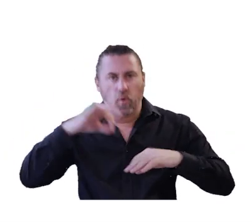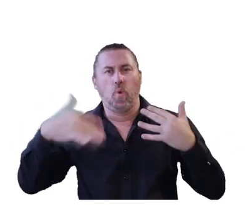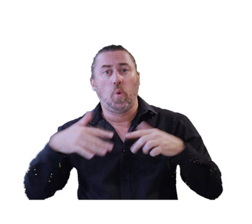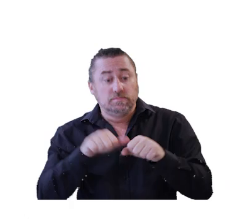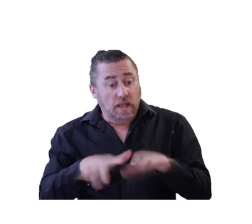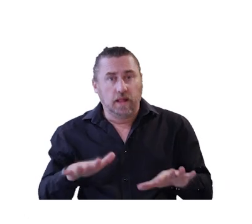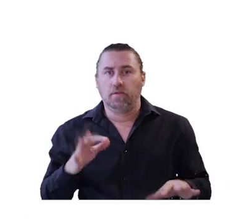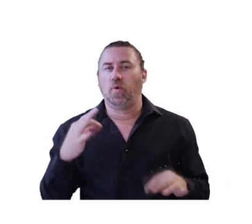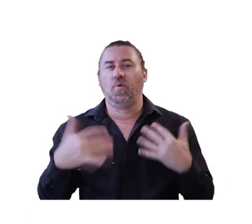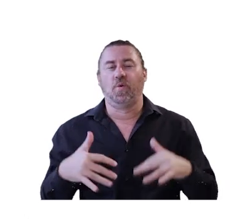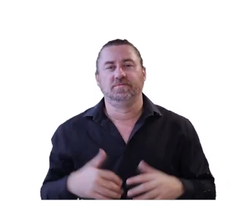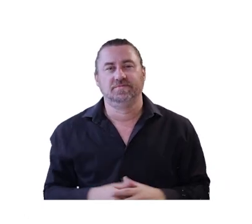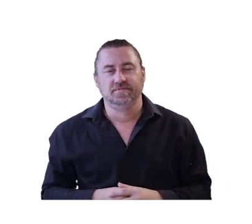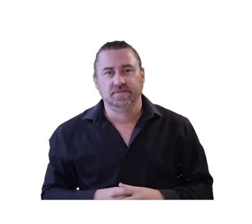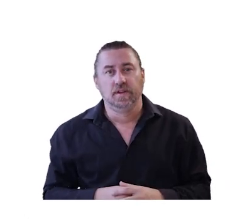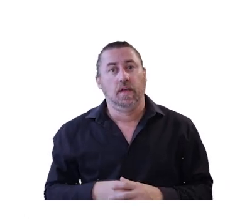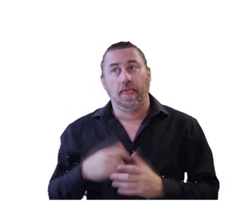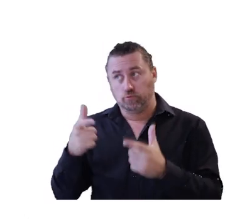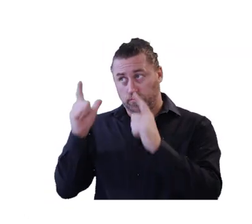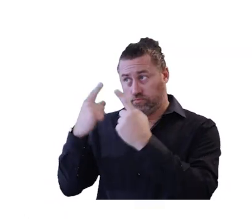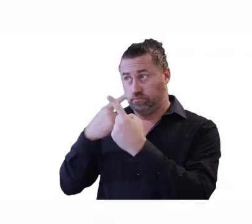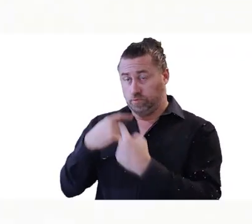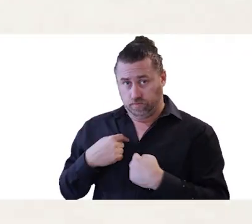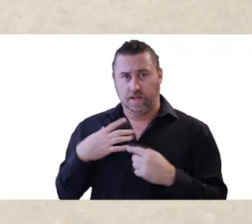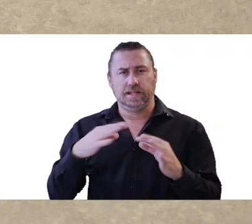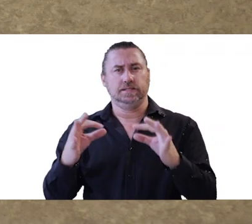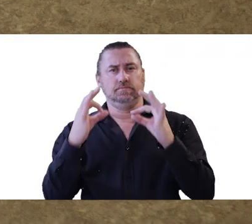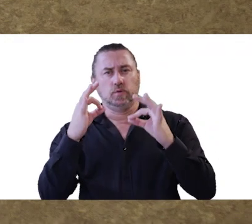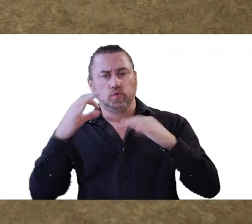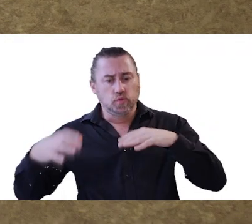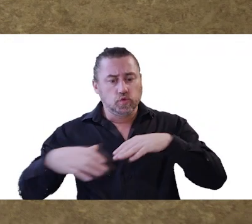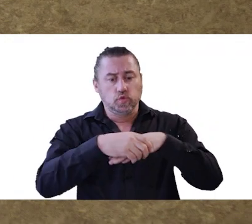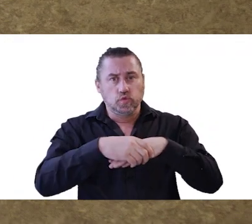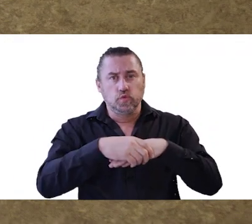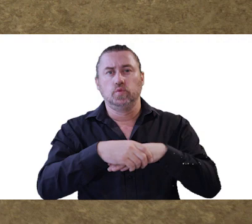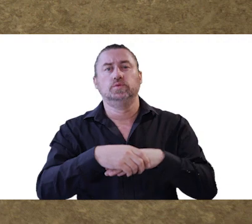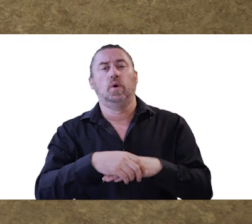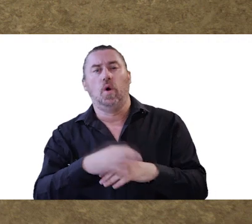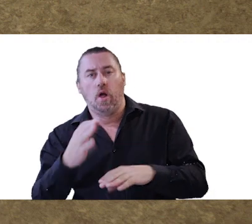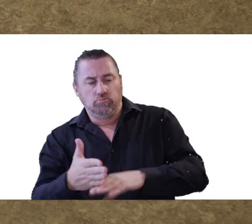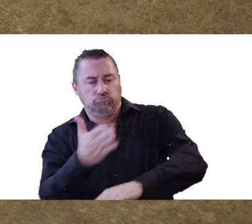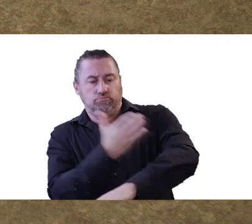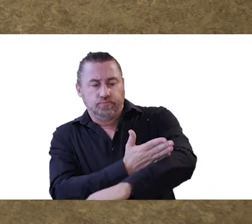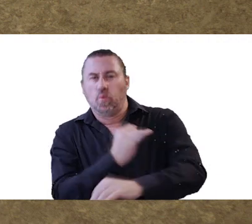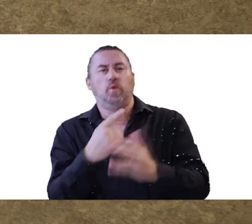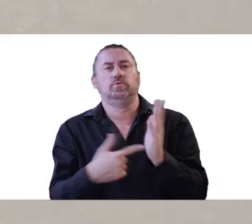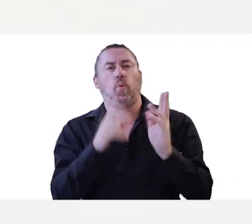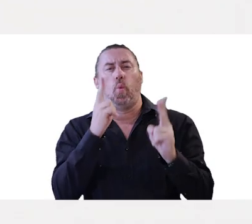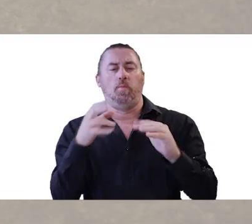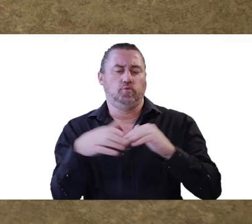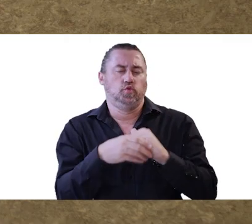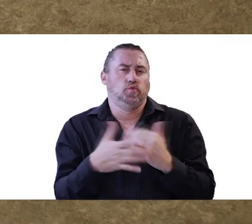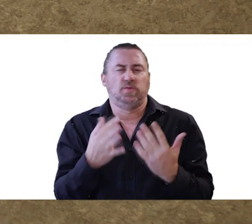feet. Your supervisor will tell you if you need special shoes or just those that cover your feet, like sneakers. A pair of